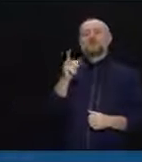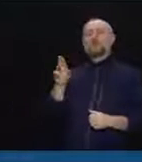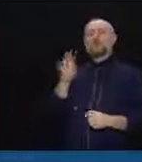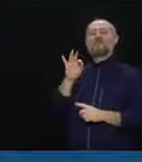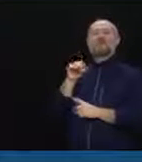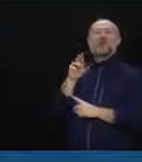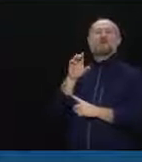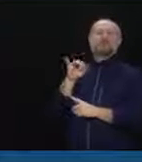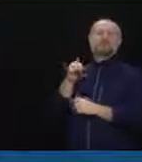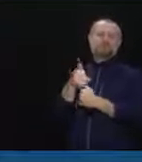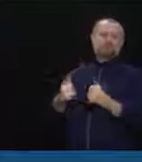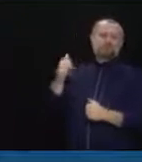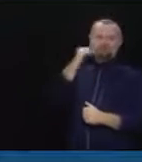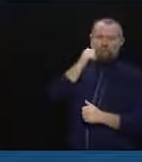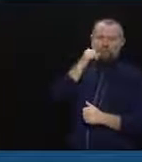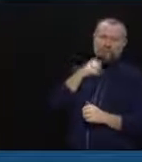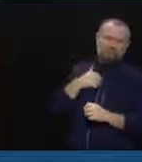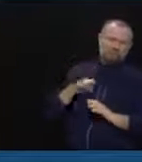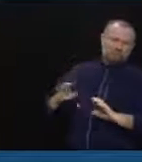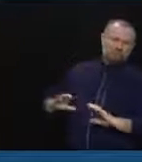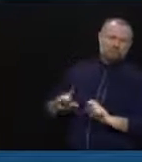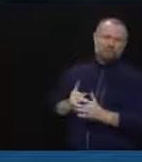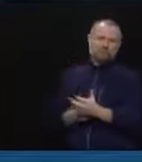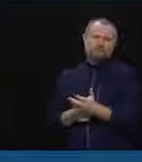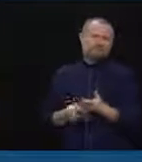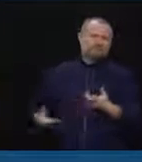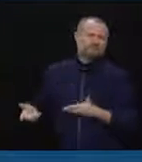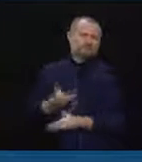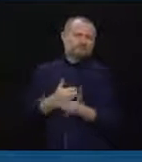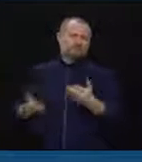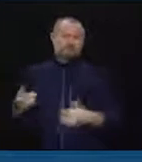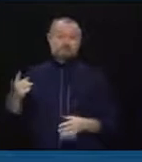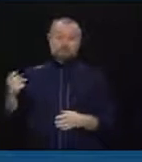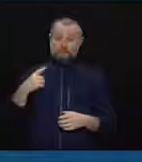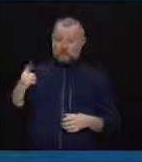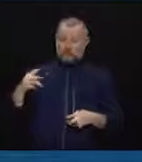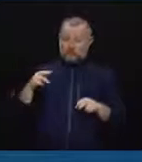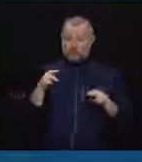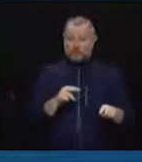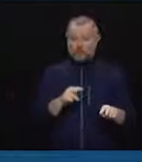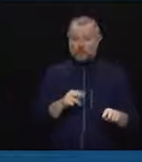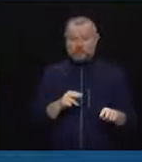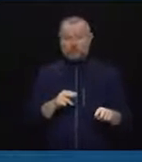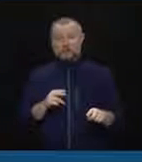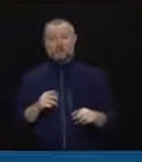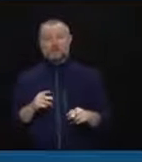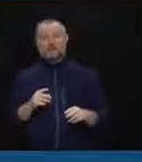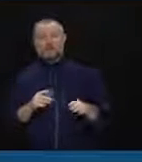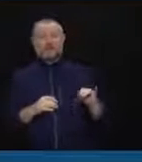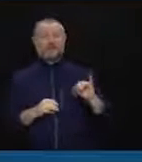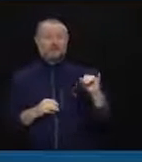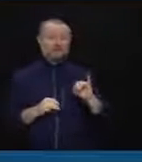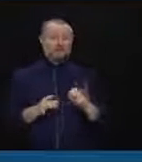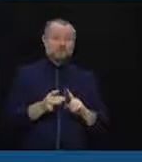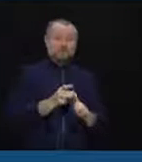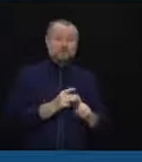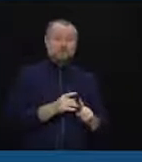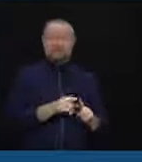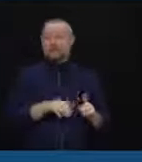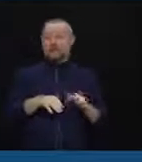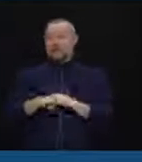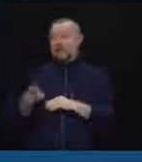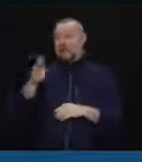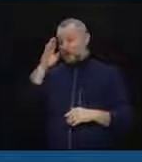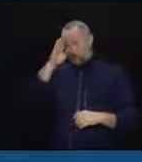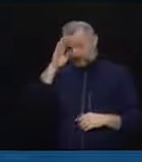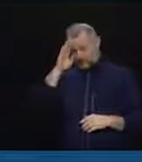said, are you also looking at the infection to hospital ratio, which was an interesting observation. We learned from this data